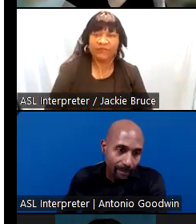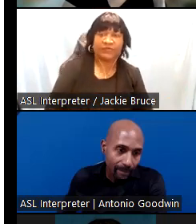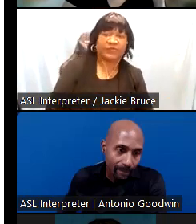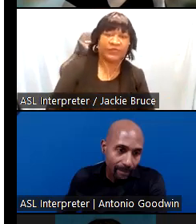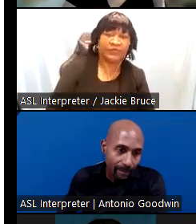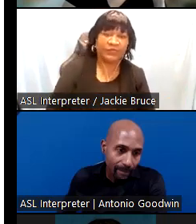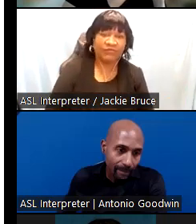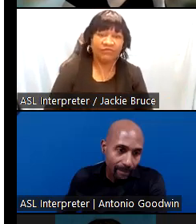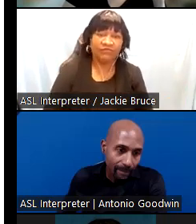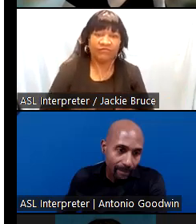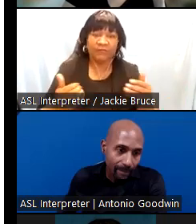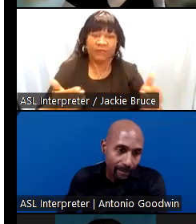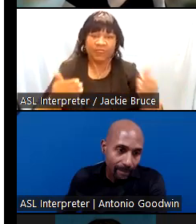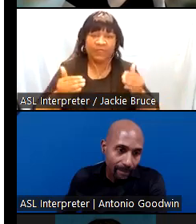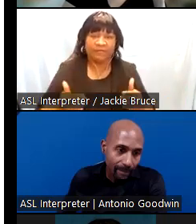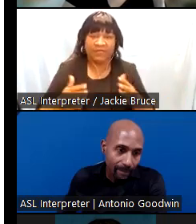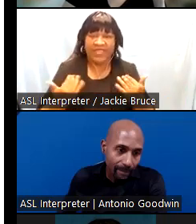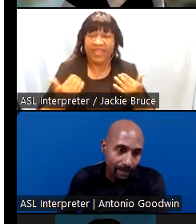All right, trigger warning.